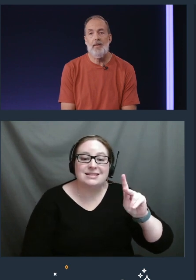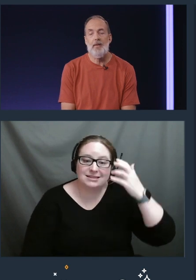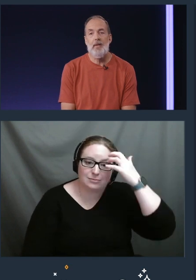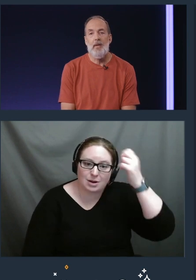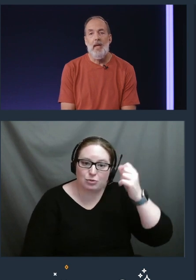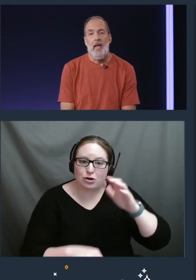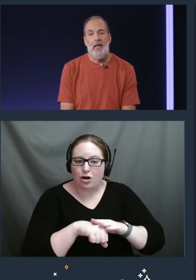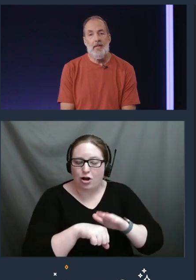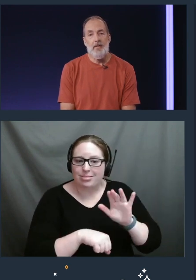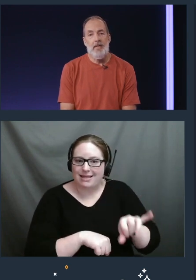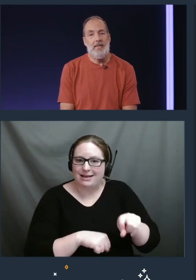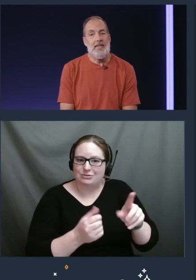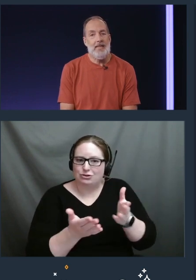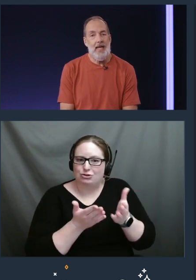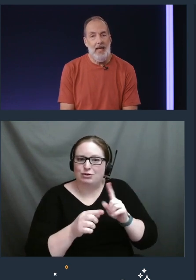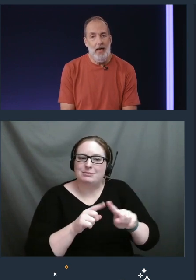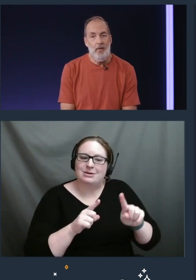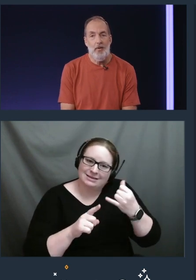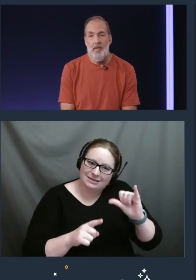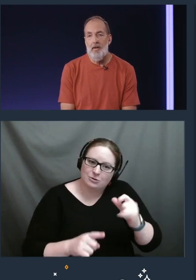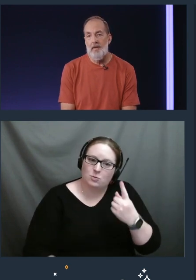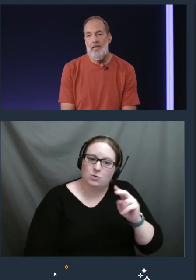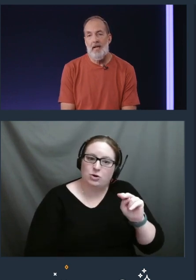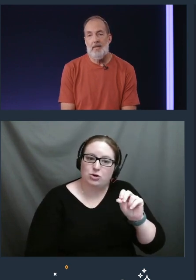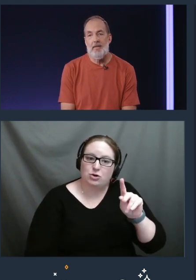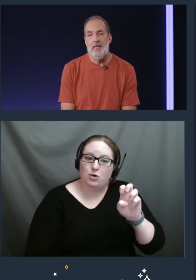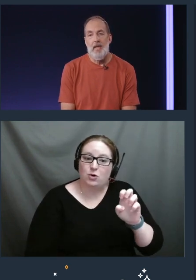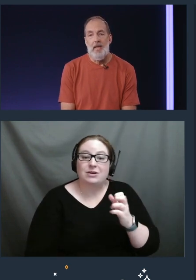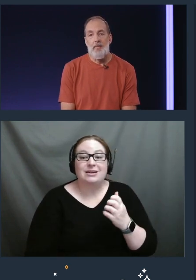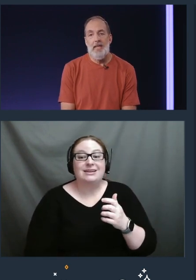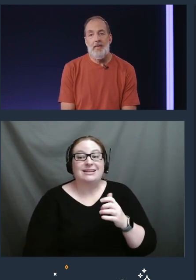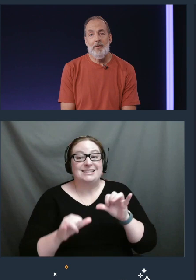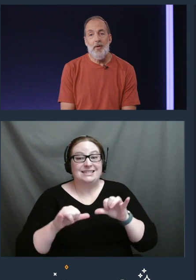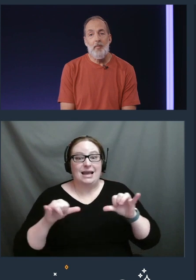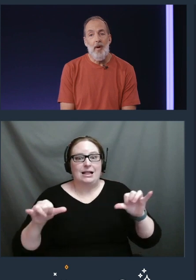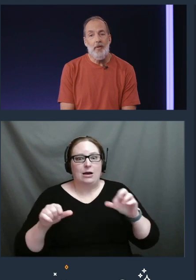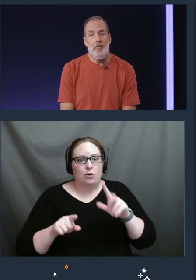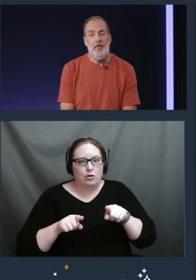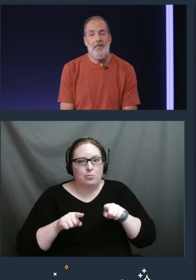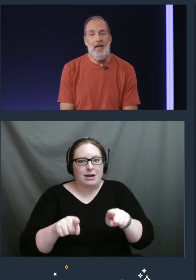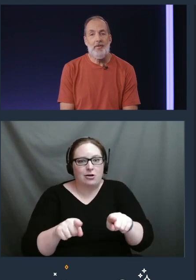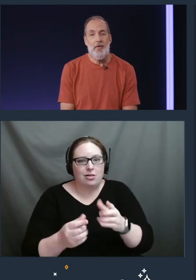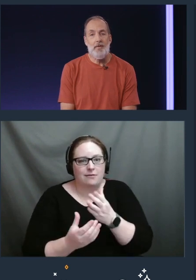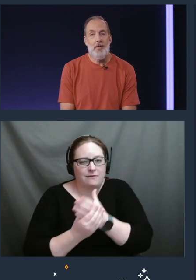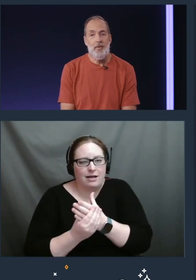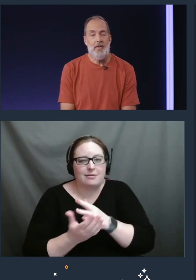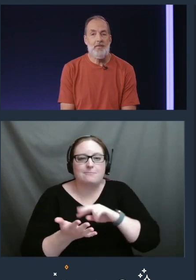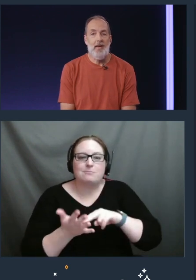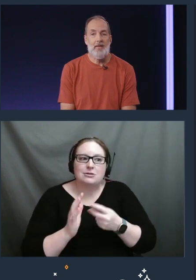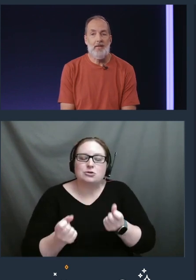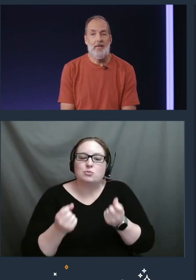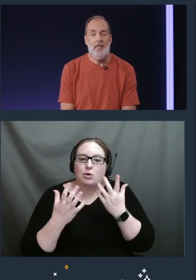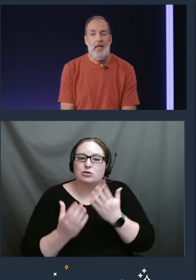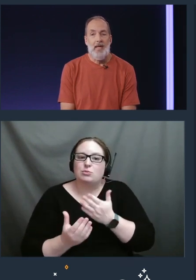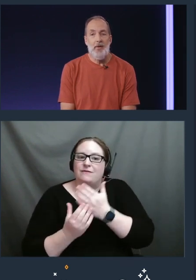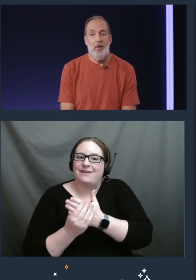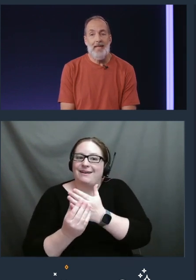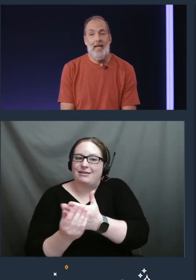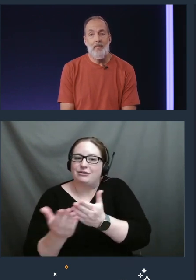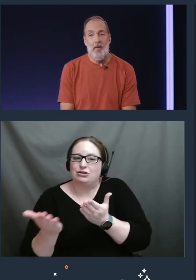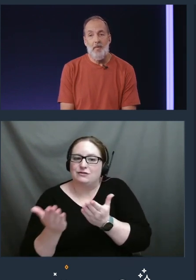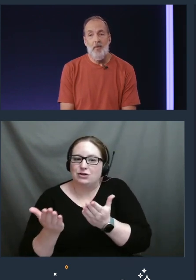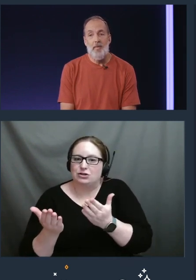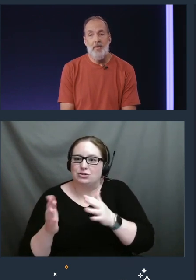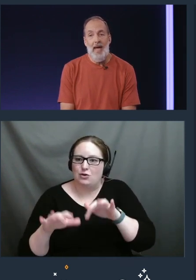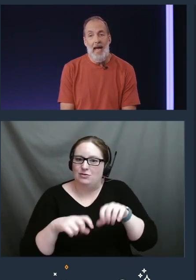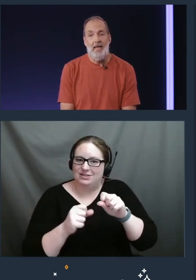single node. Lustre is a scale-out or parallel file system, meaning that there are multiple file servers hosting the file system. In order to